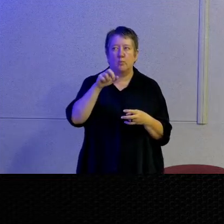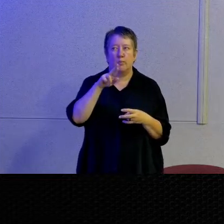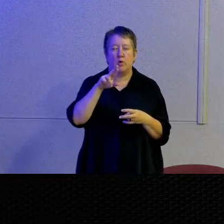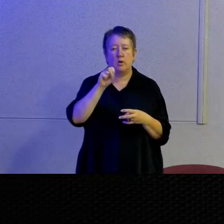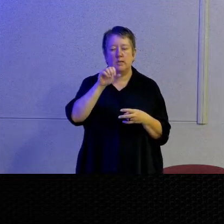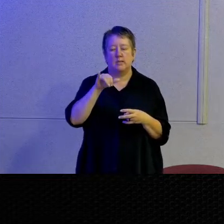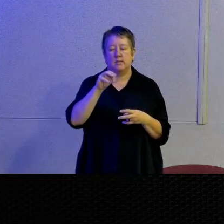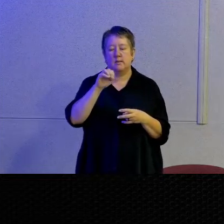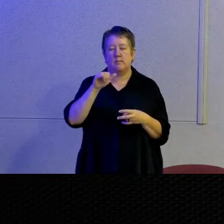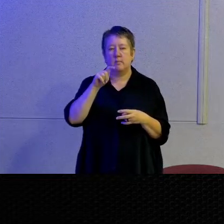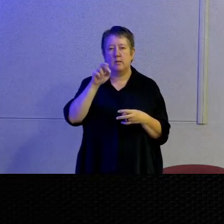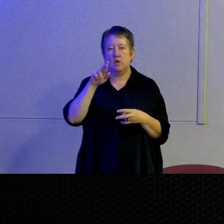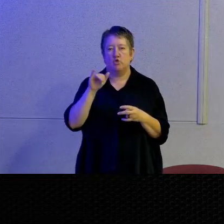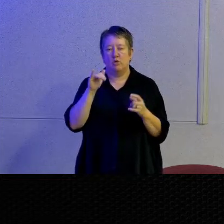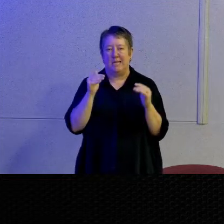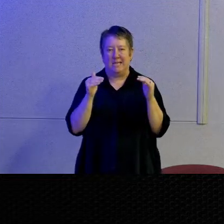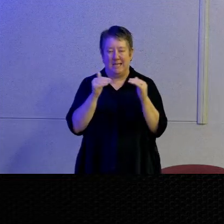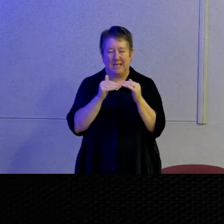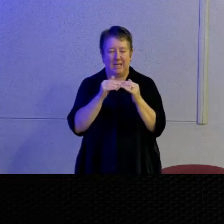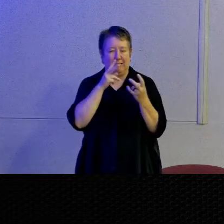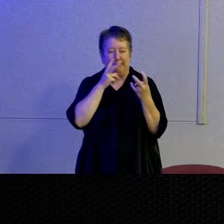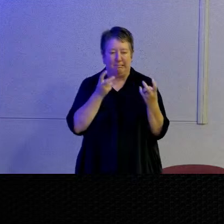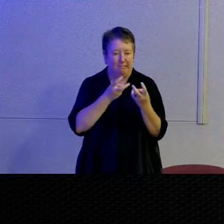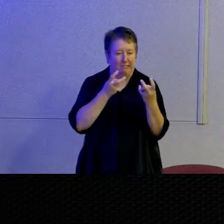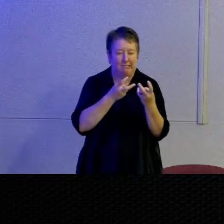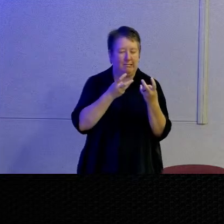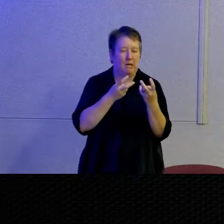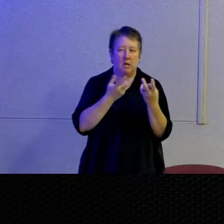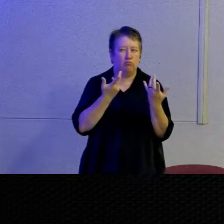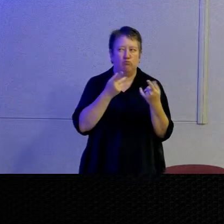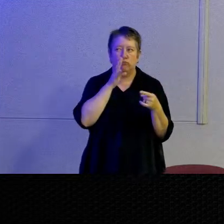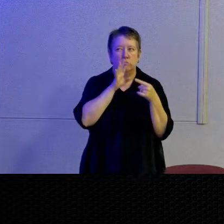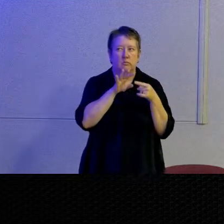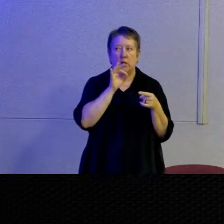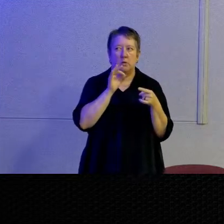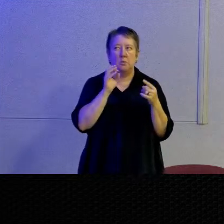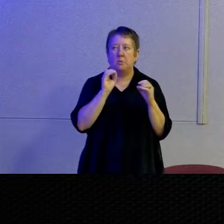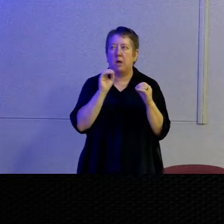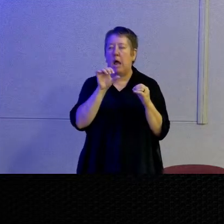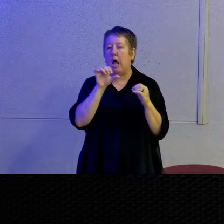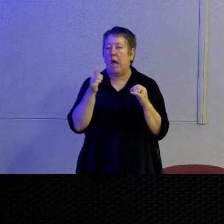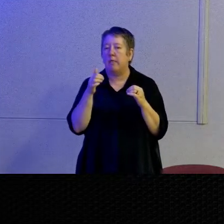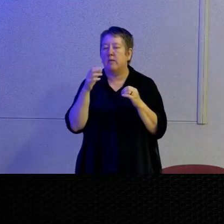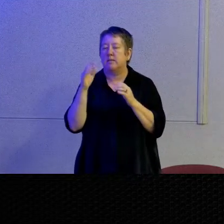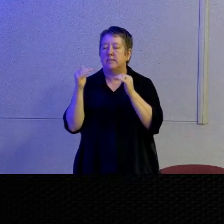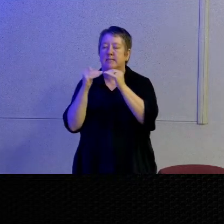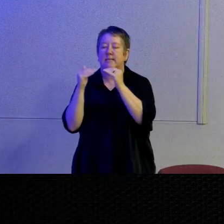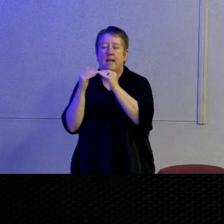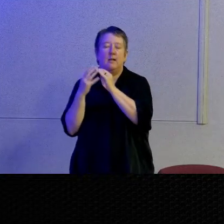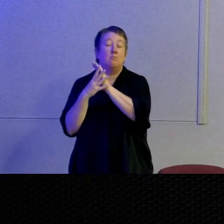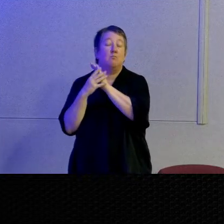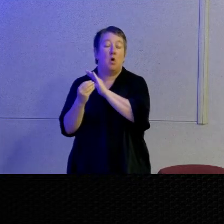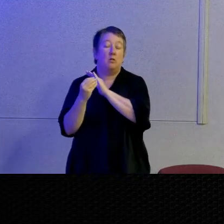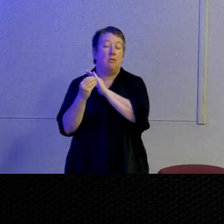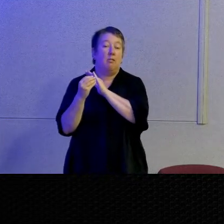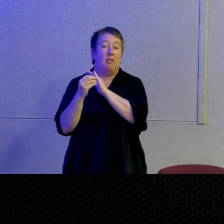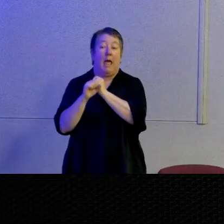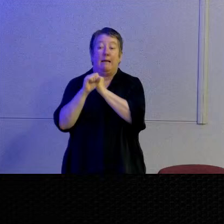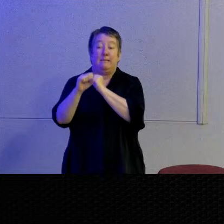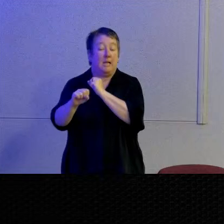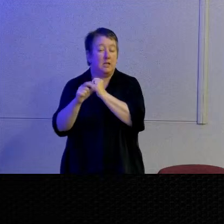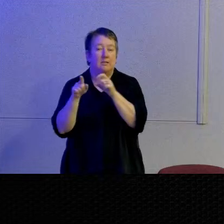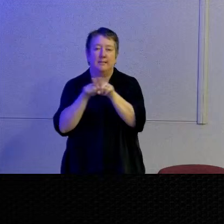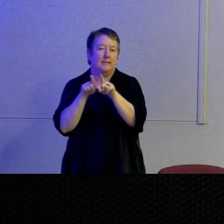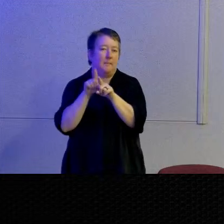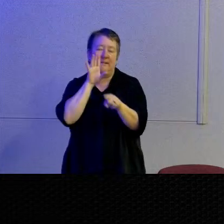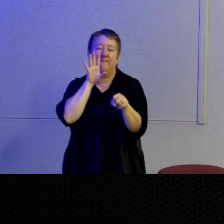mention they've been looking for a lot of other possible extensions of the Standard Model, haven't found them either. And